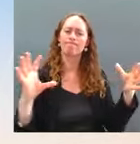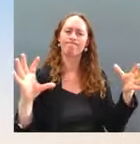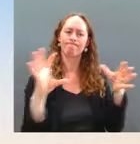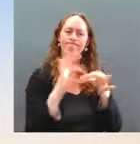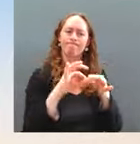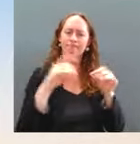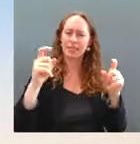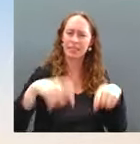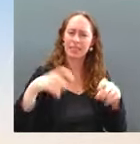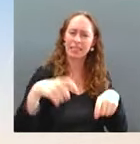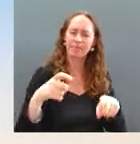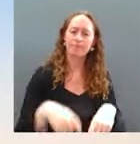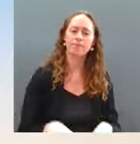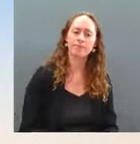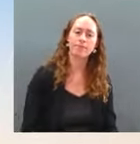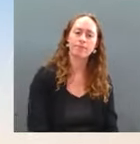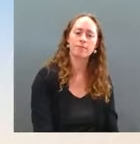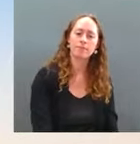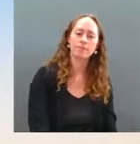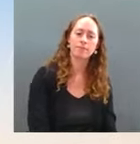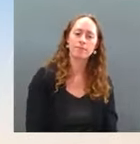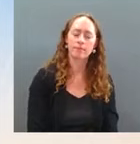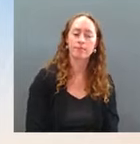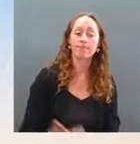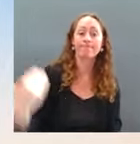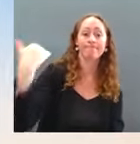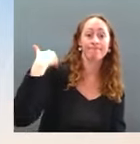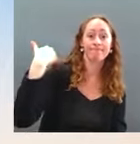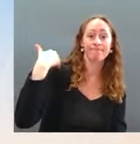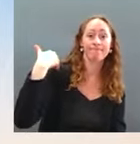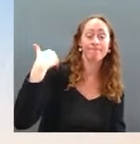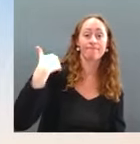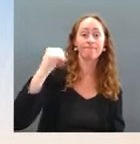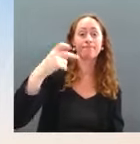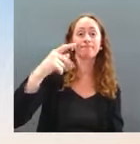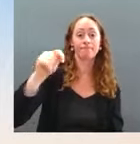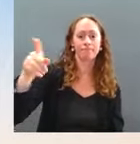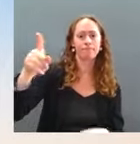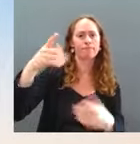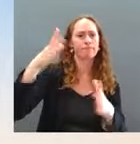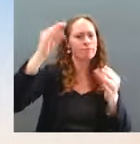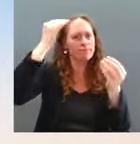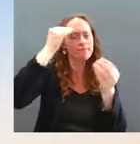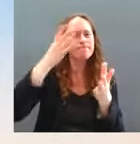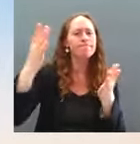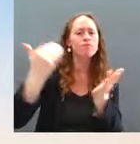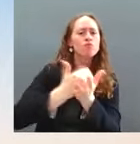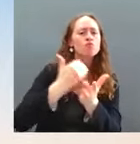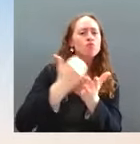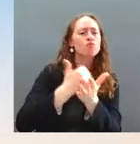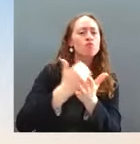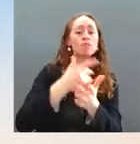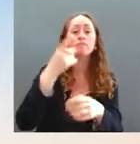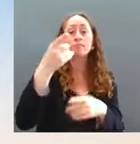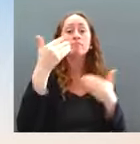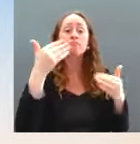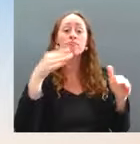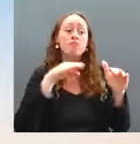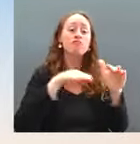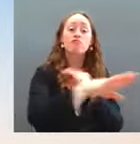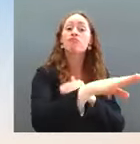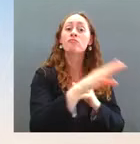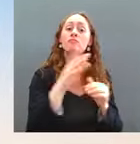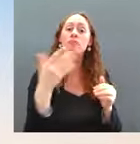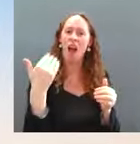new policy imposing restrictions on the use of no-knock warrants, chokeholds, and character restraints by federal agents. President